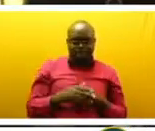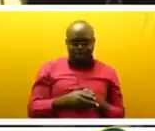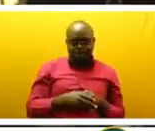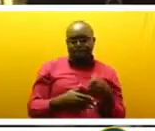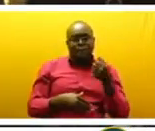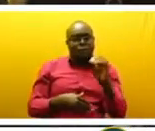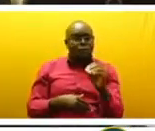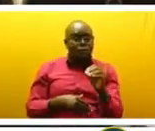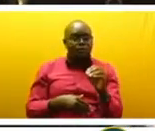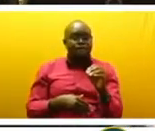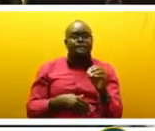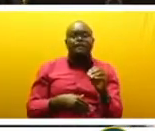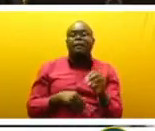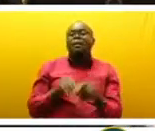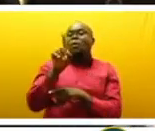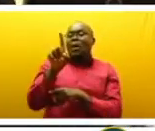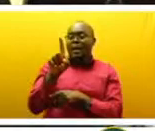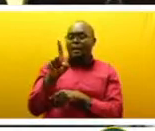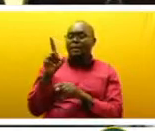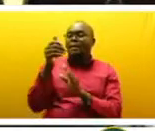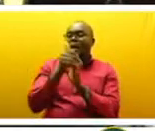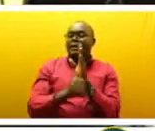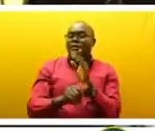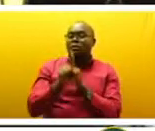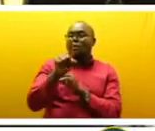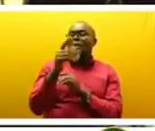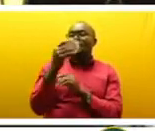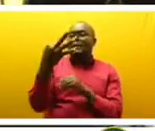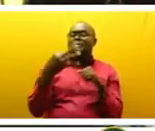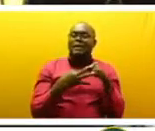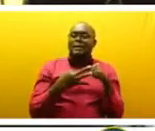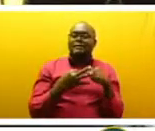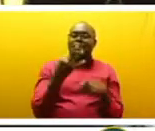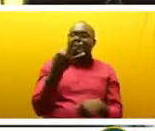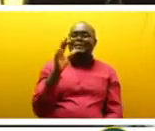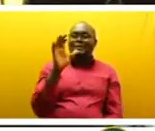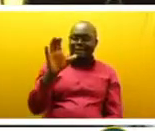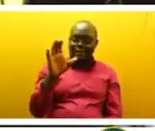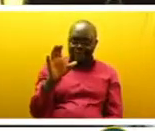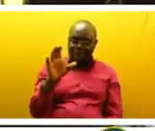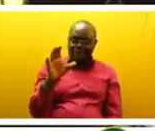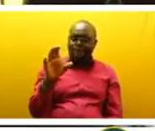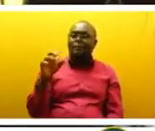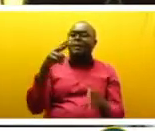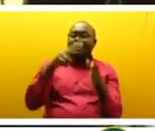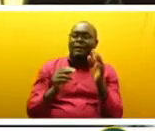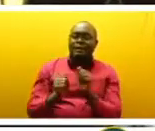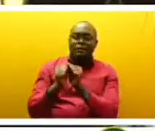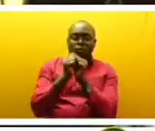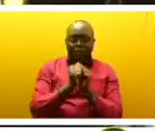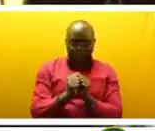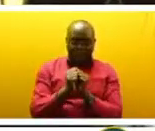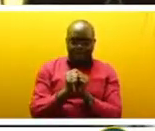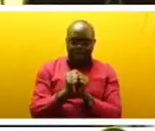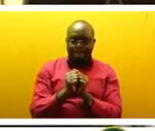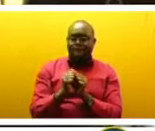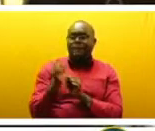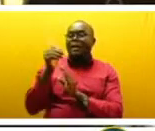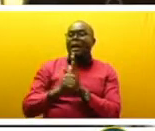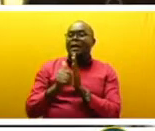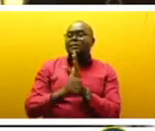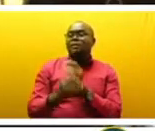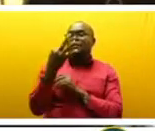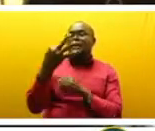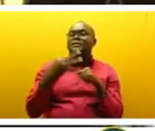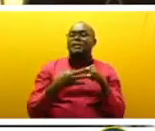So Article 138(3)(c), as read together with Article 38